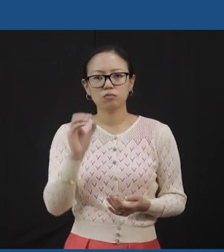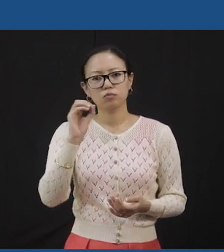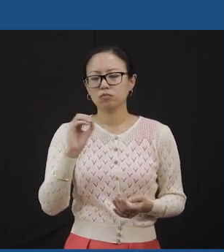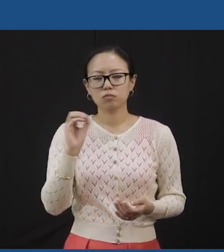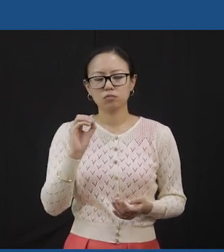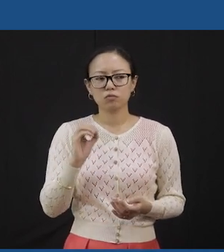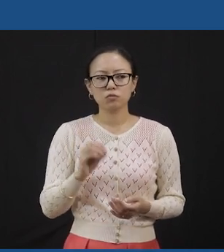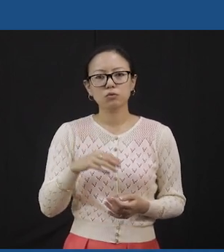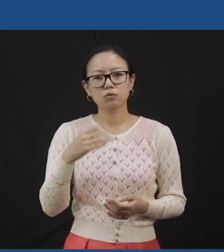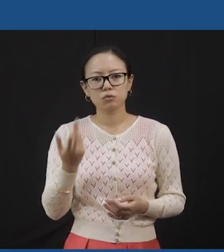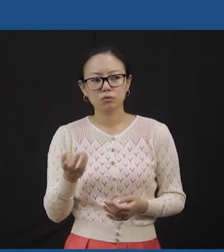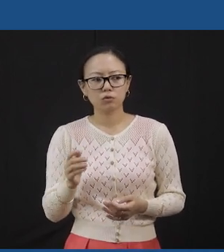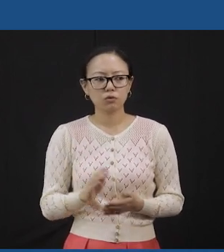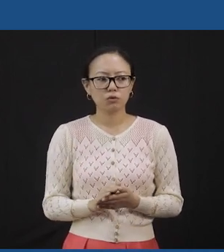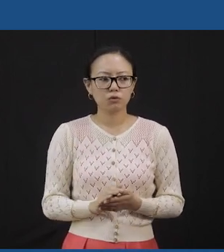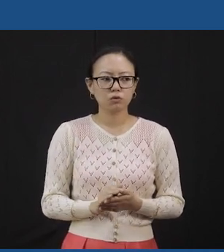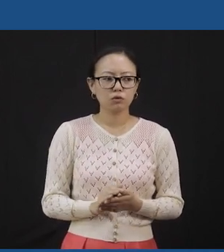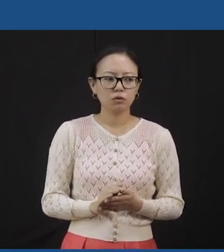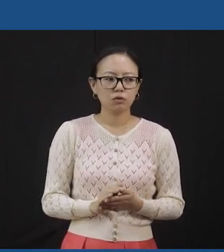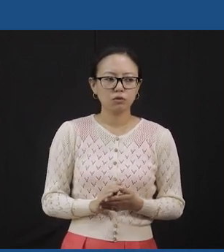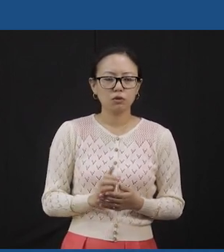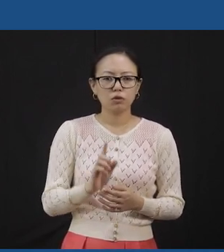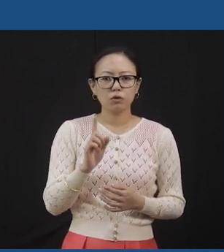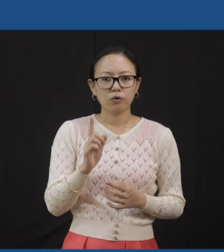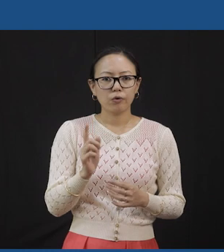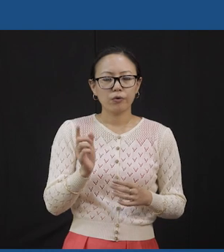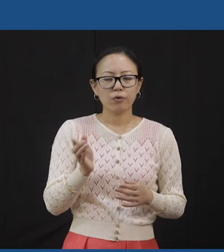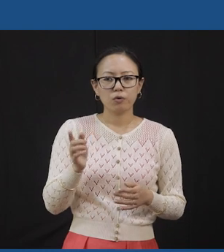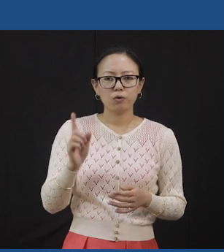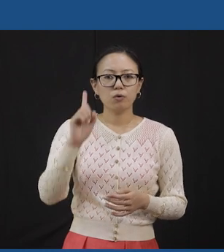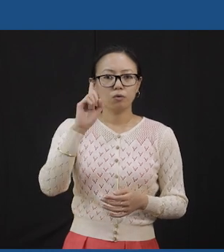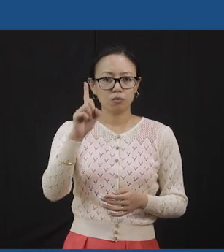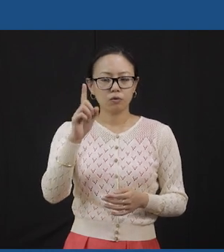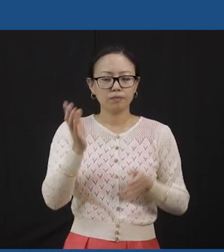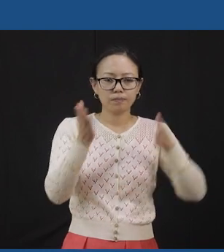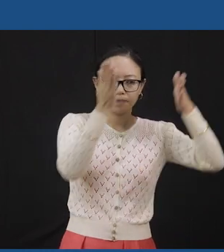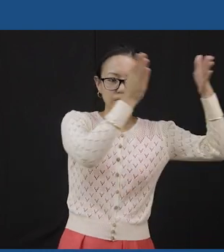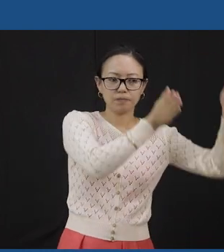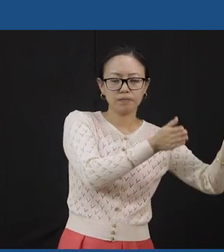tens place. The 1 you will carry over to hundreds place.